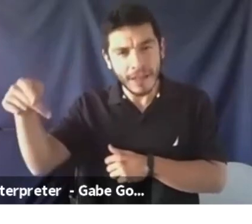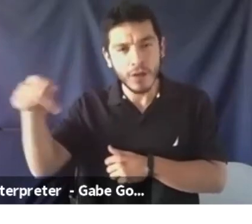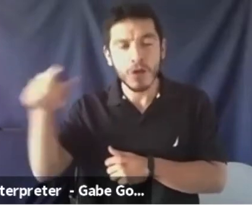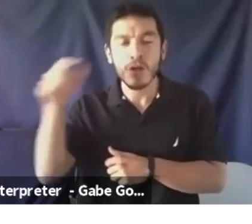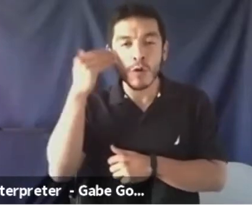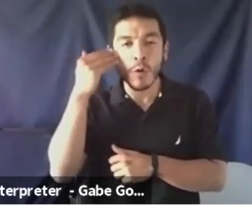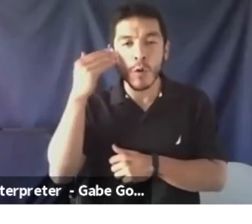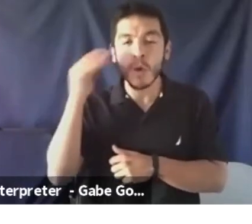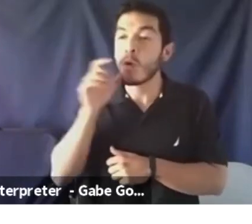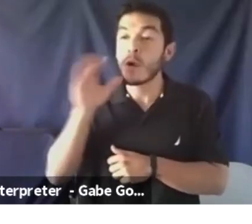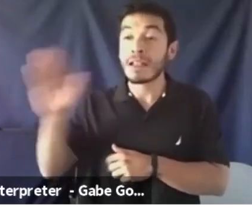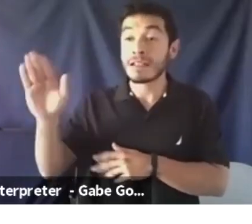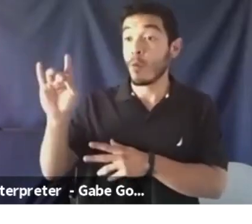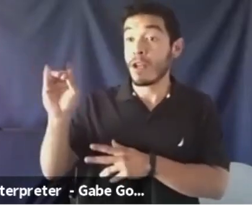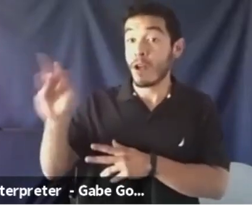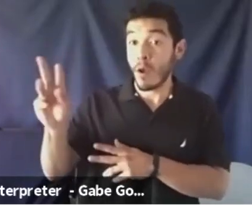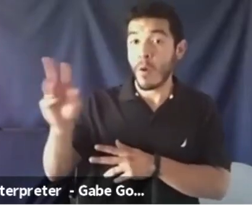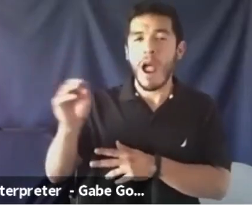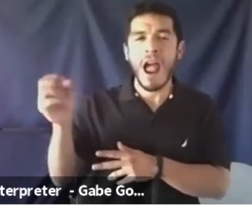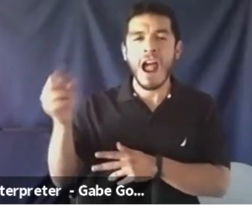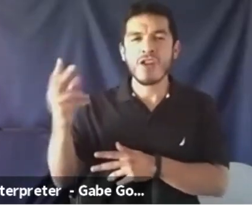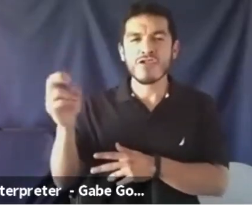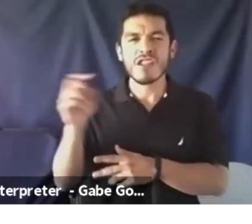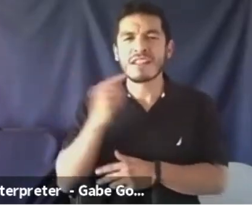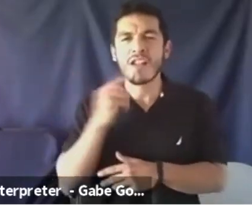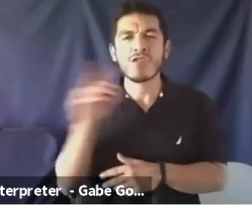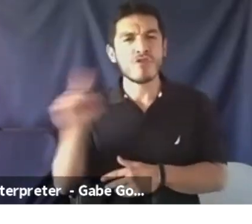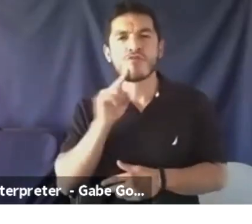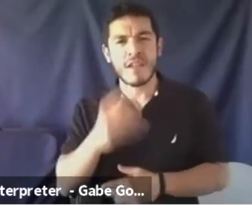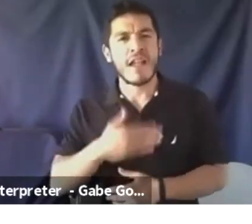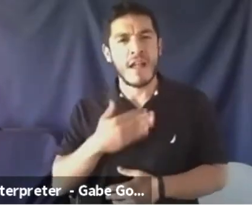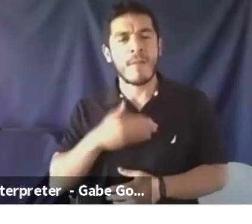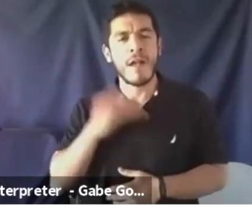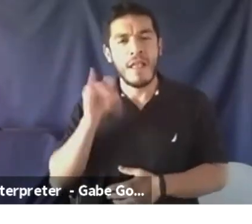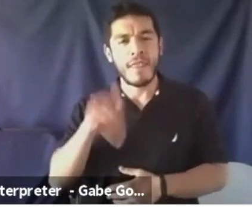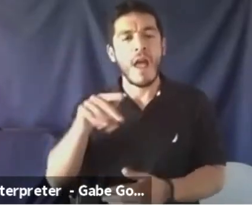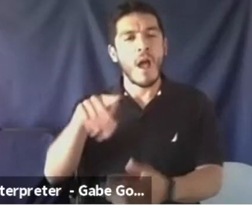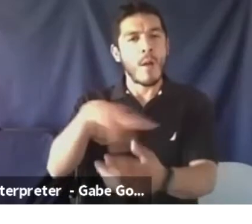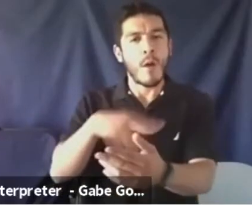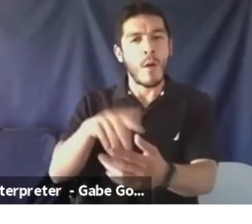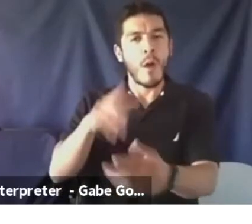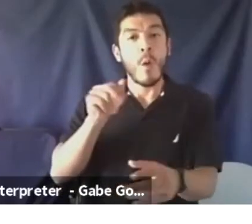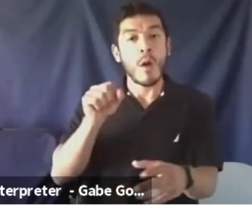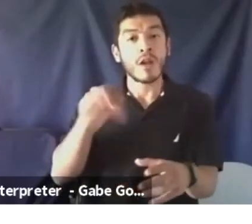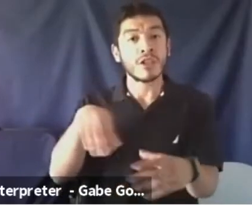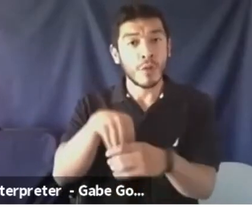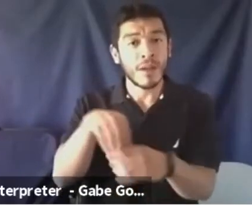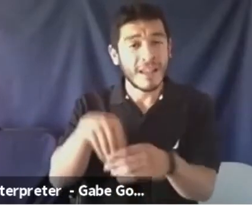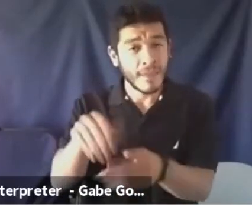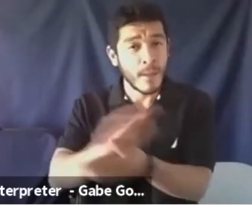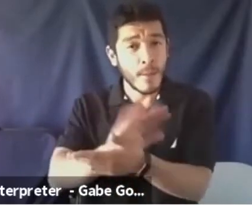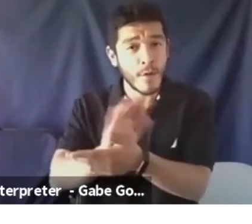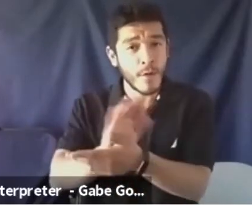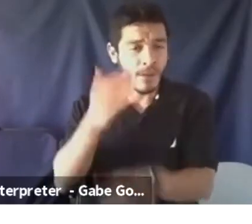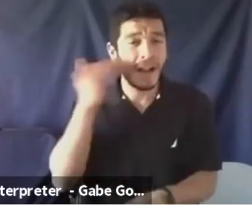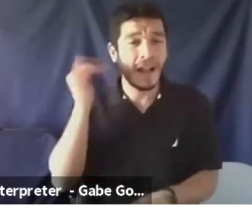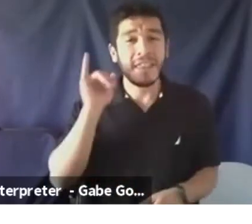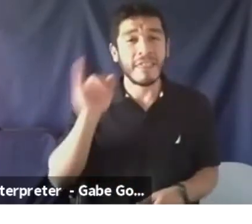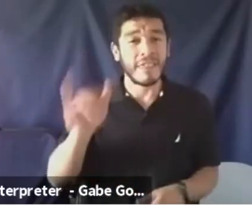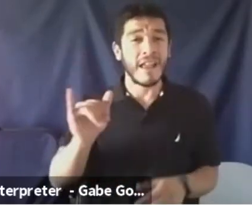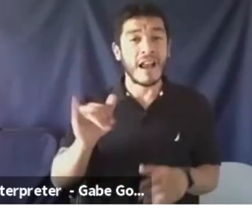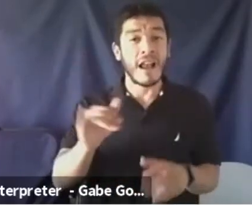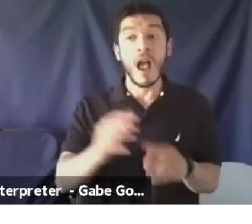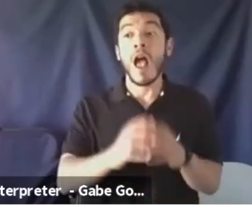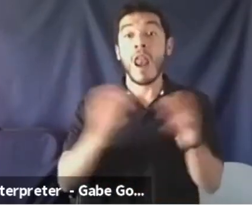Newton's widow. And she said she was really happy that poetry was in the movie because a lot of the